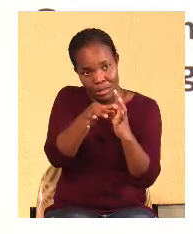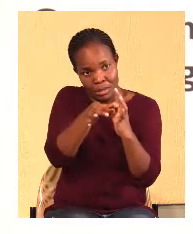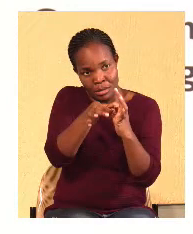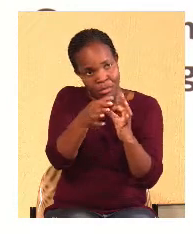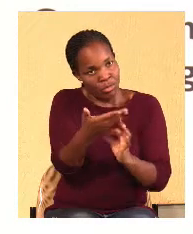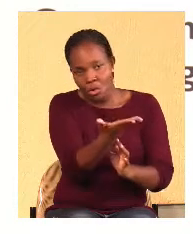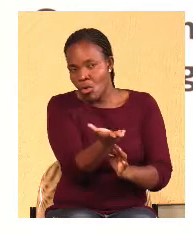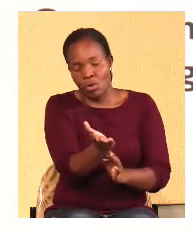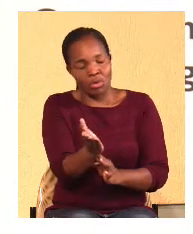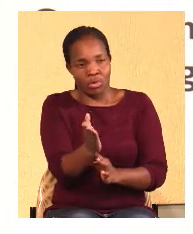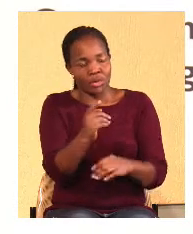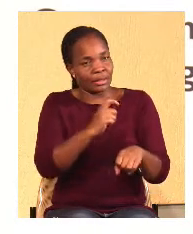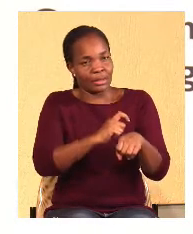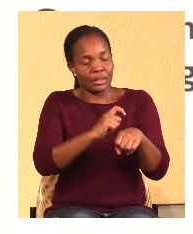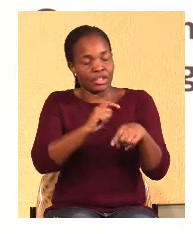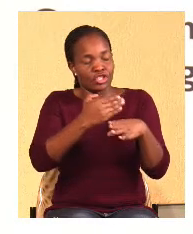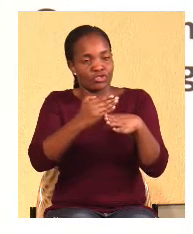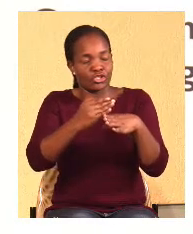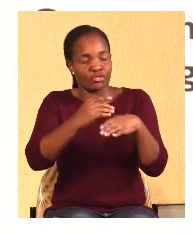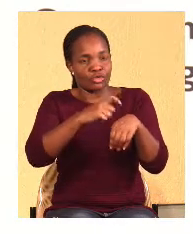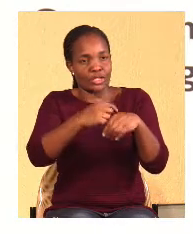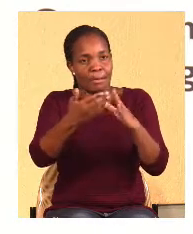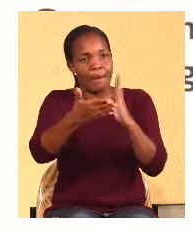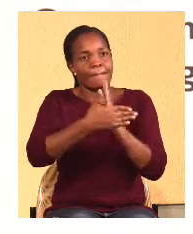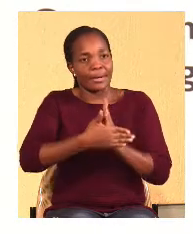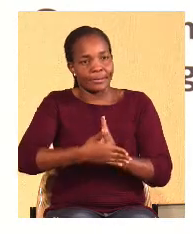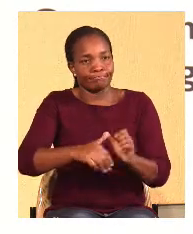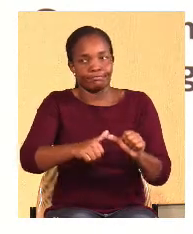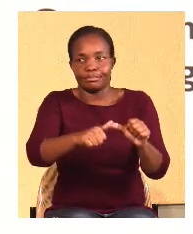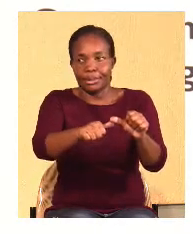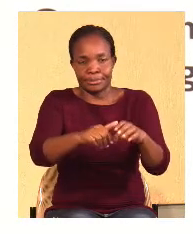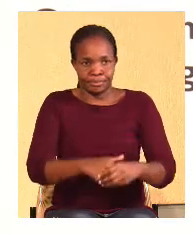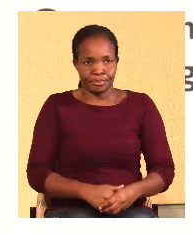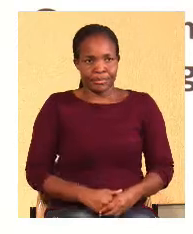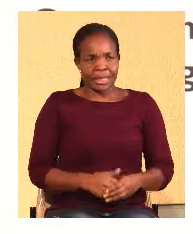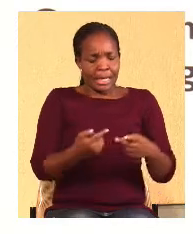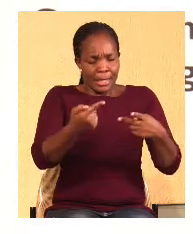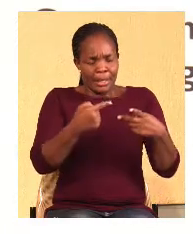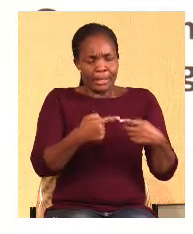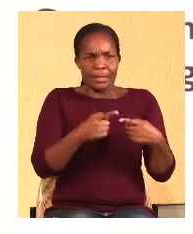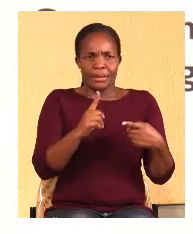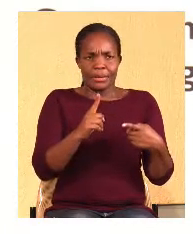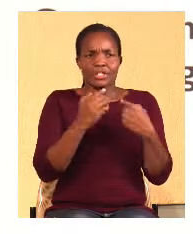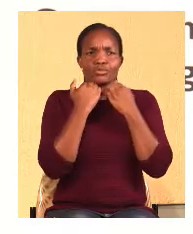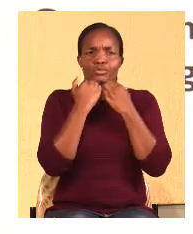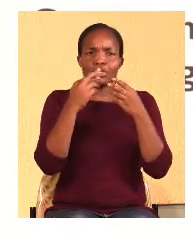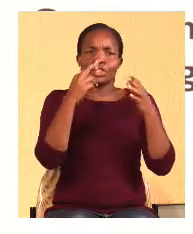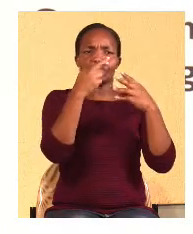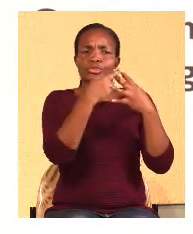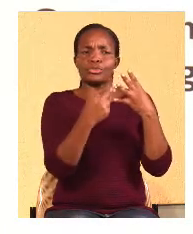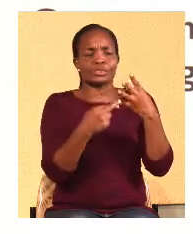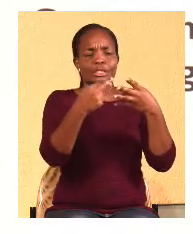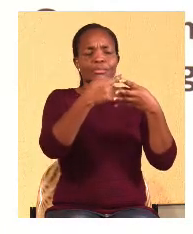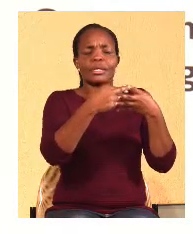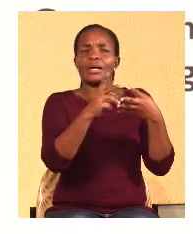regulations. The second reason, and I think for us maybe a more important one, is the fact that we wanted